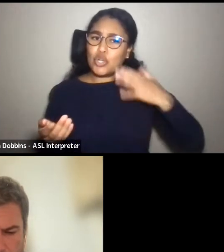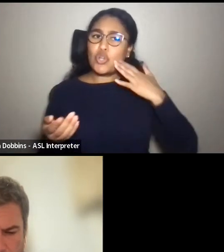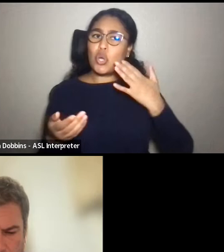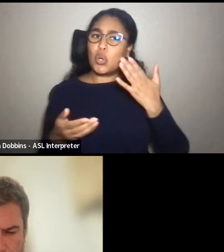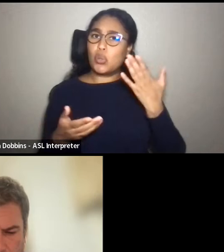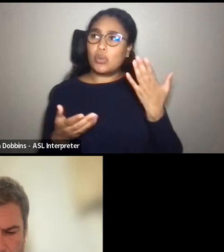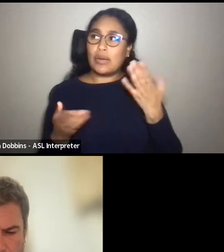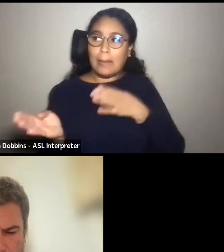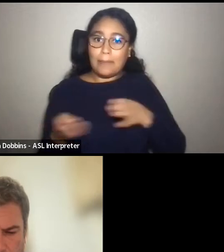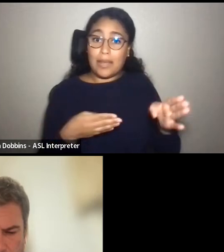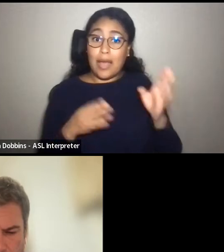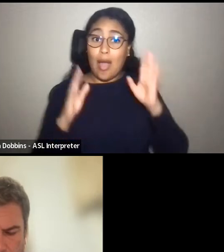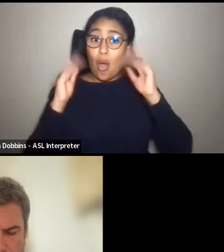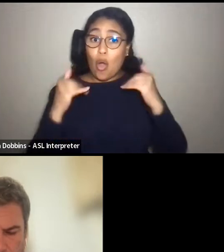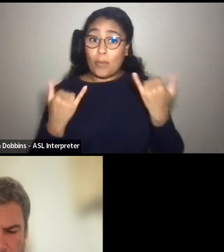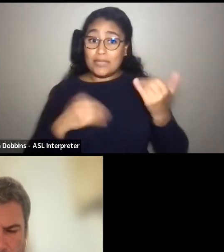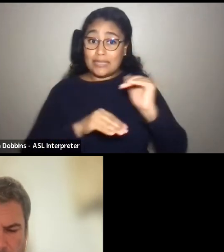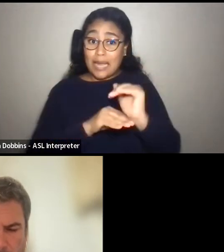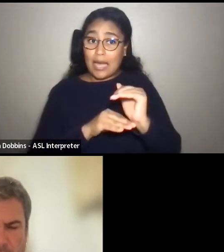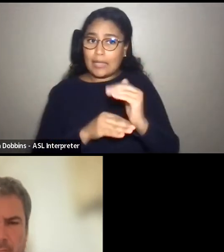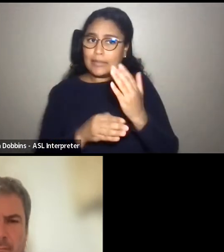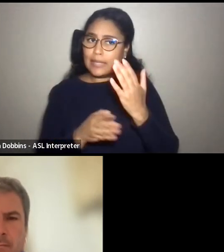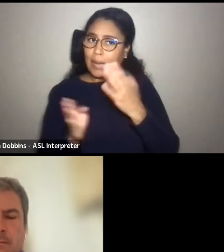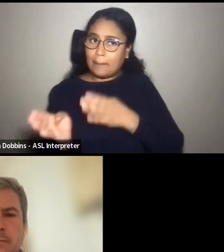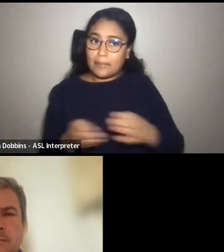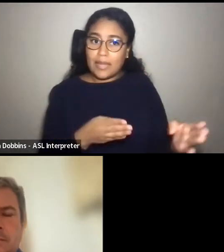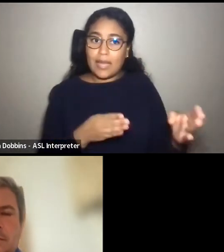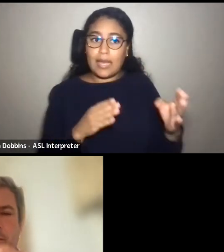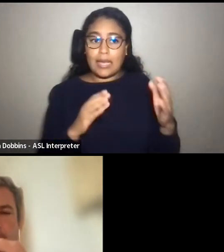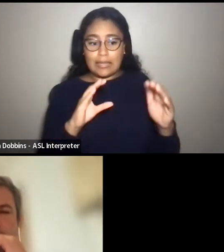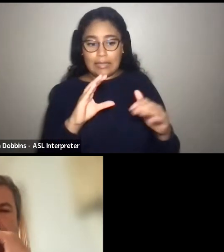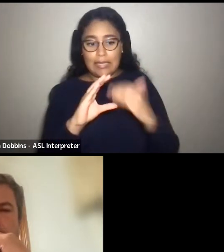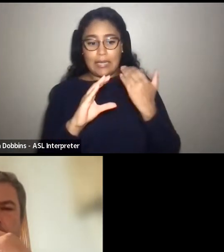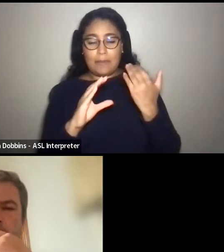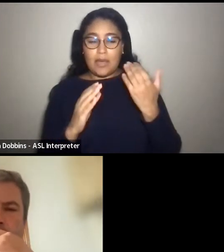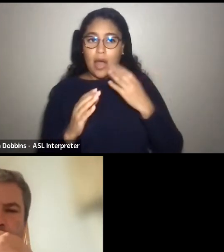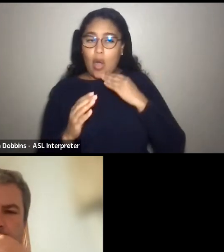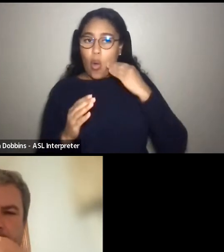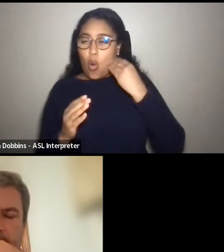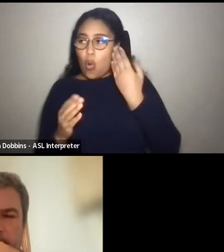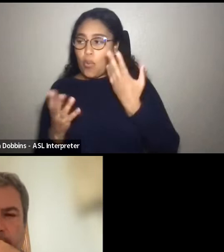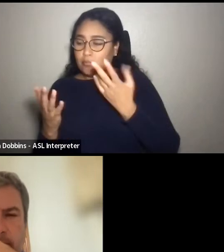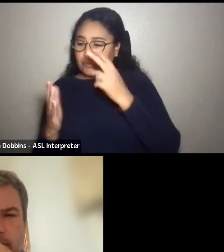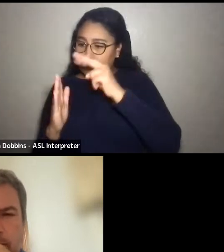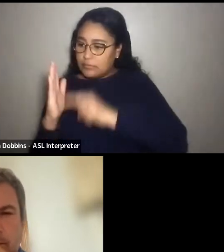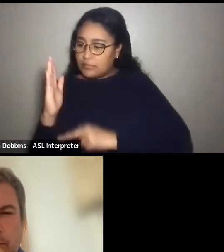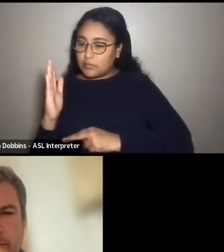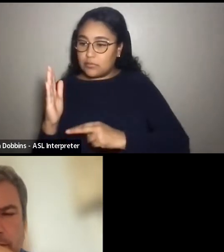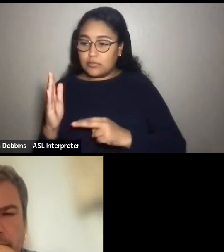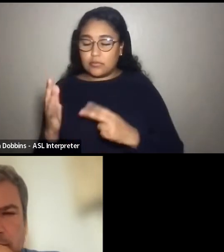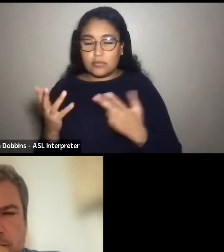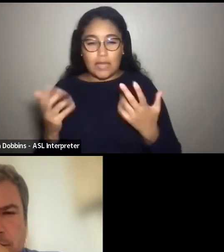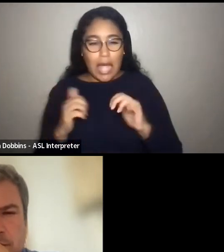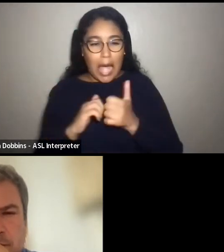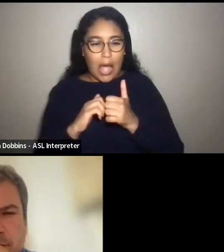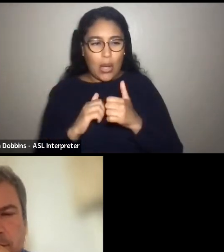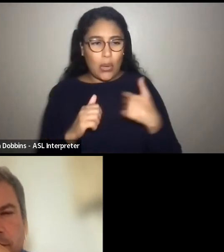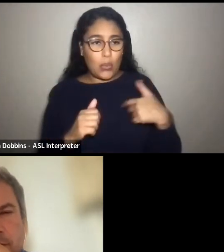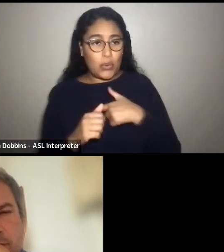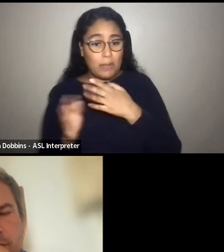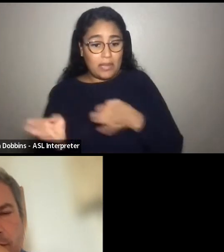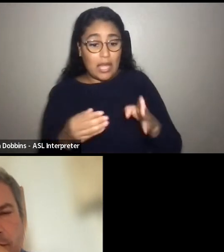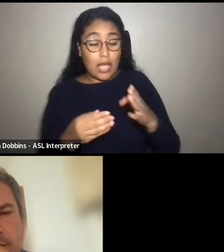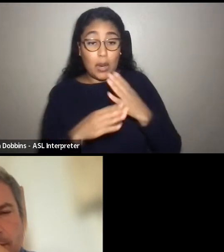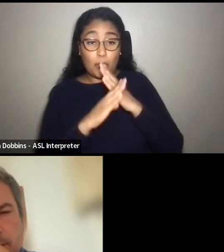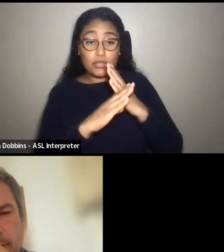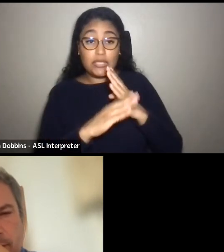we will by the end of this evening or when we get home and get our email later. What is the plan to protect everyone's children? Because if Jewish